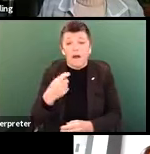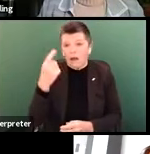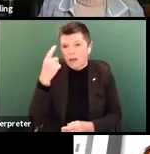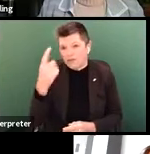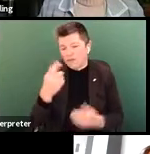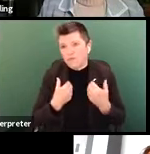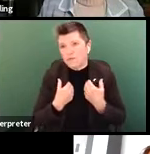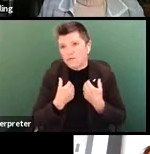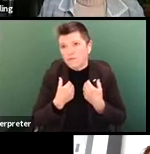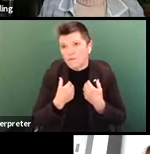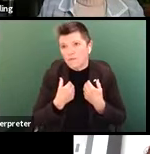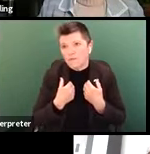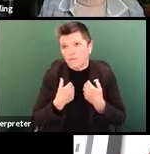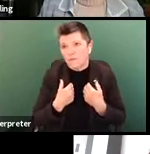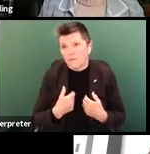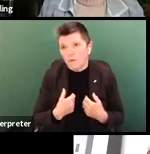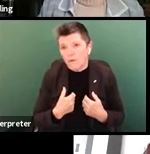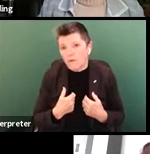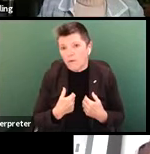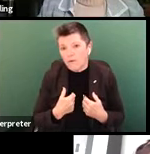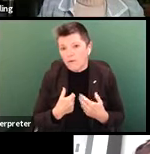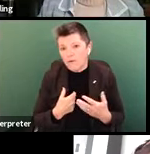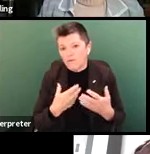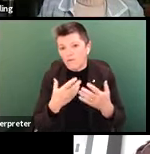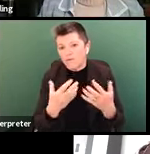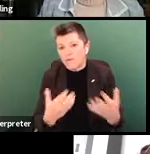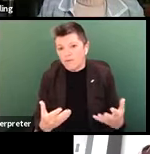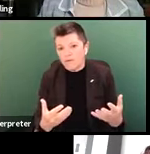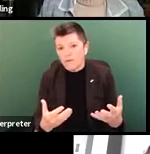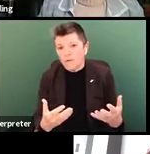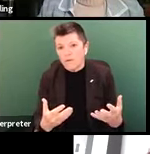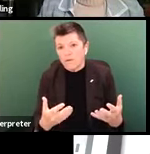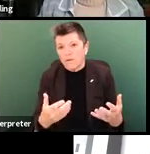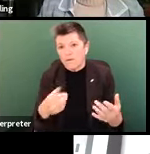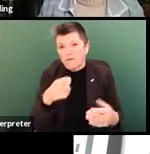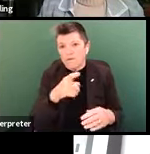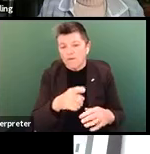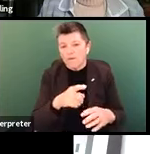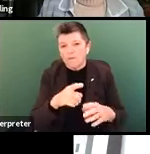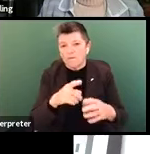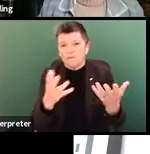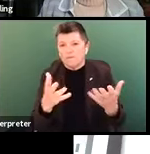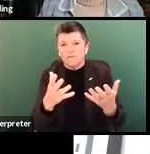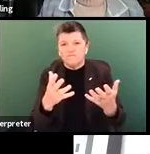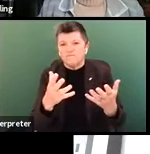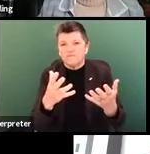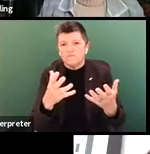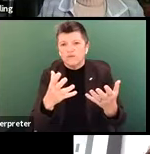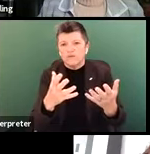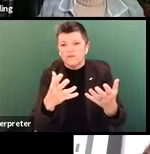wealth levels were entirely crazy and could not reach.